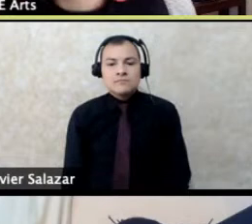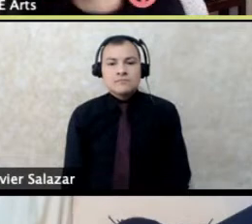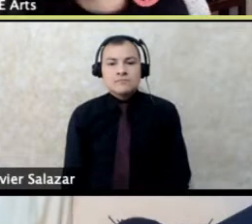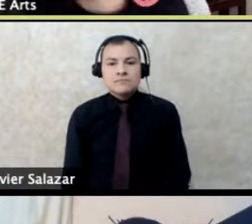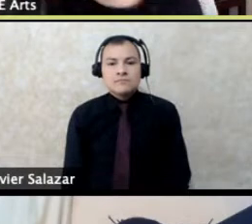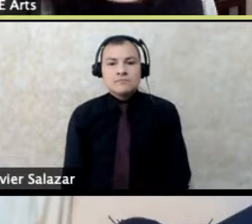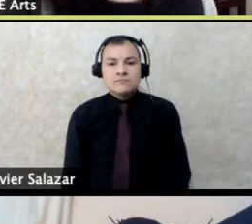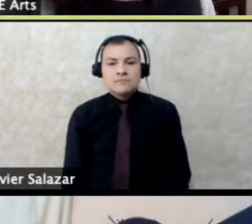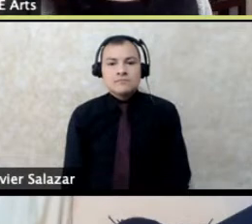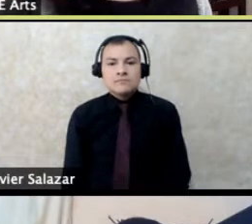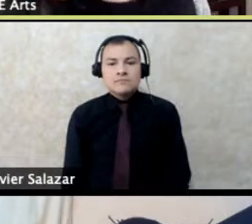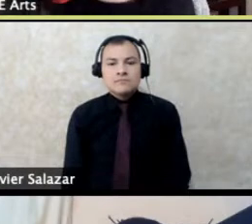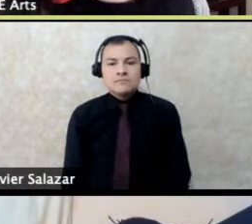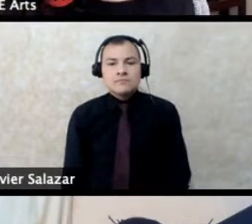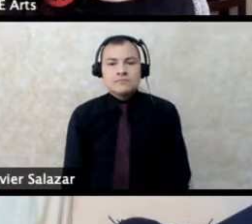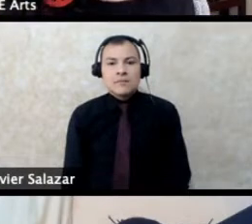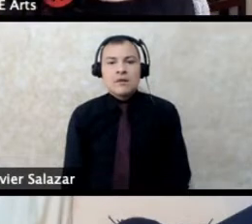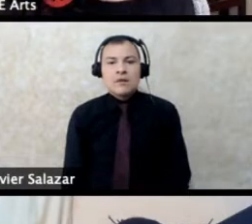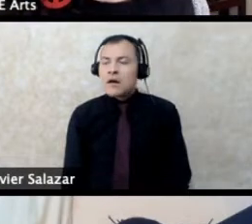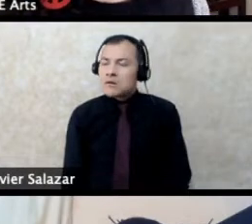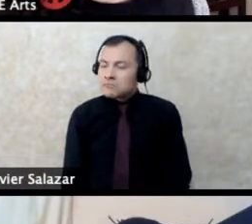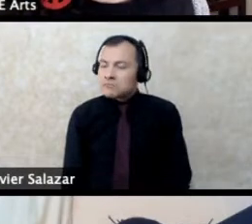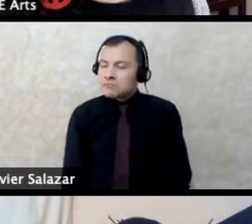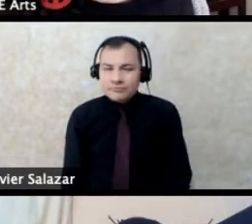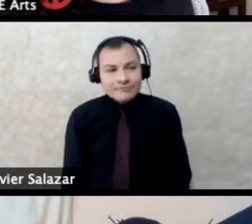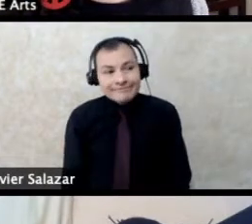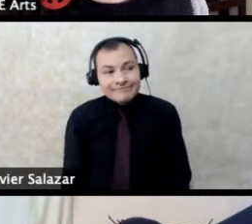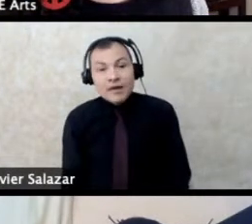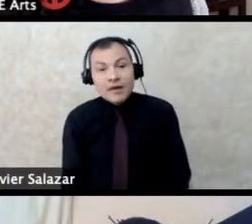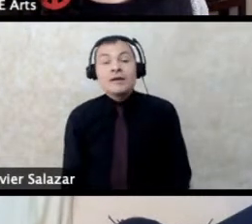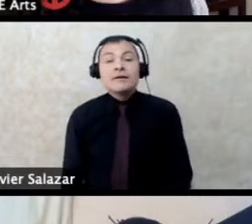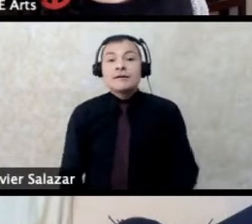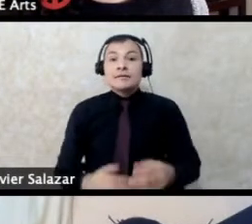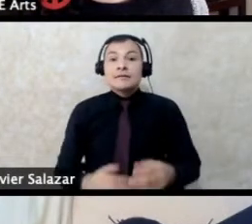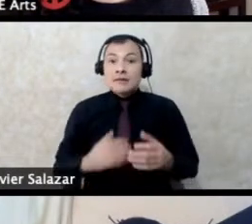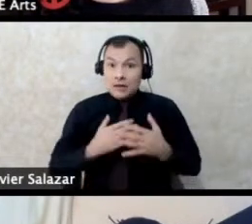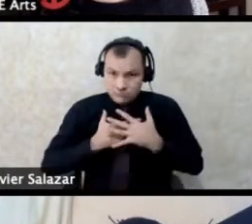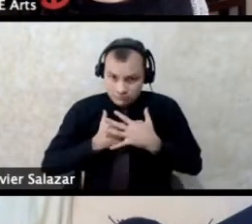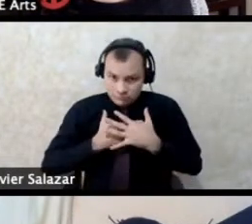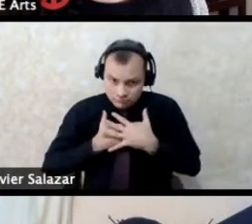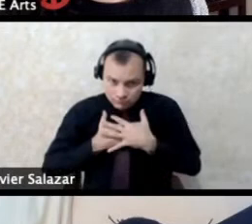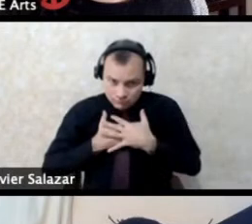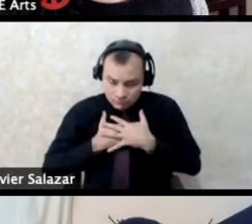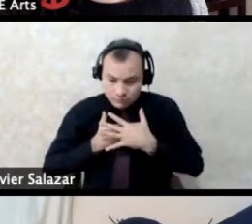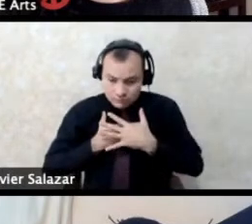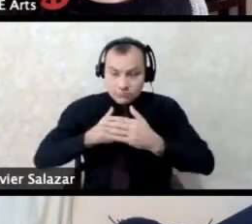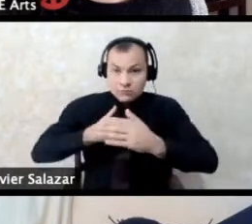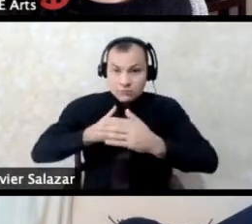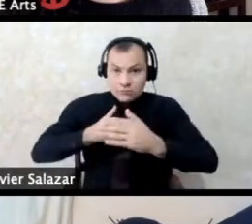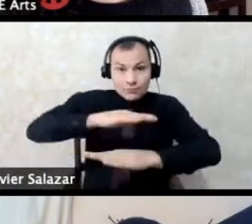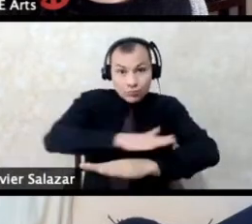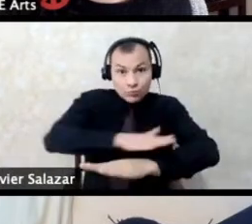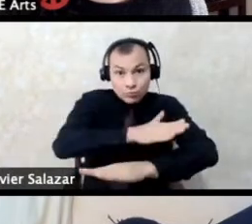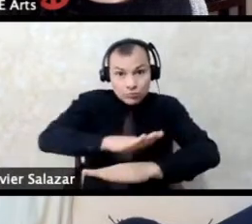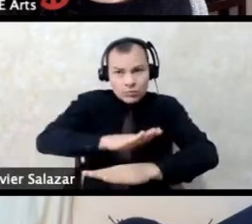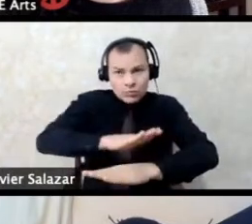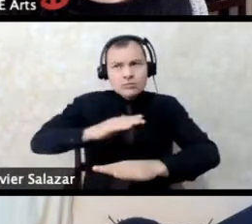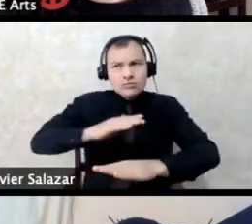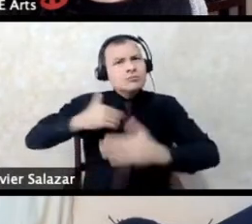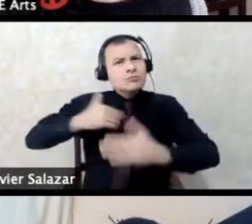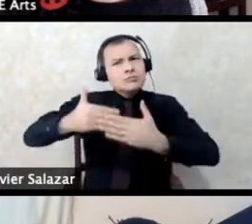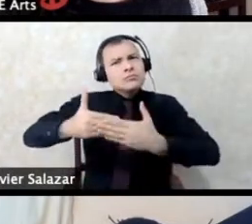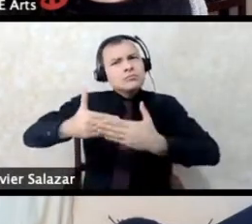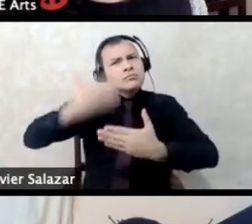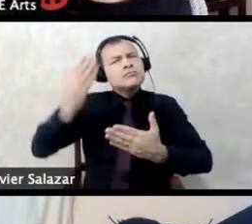Digamos que la línea de desarrollo en lo personal en cuanto a la música, yo me inicié en la música en las bandas de marcha.